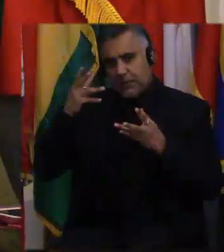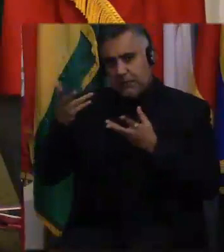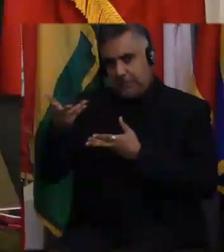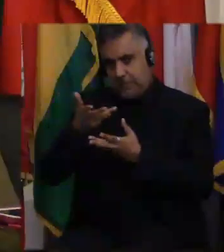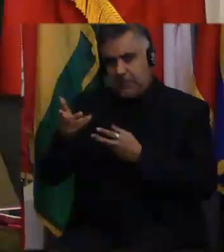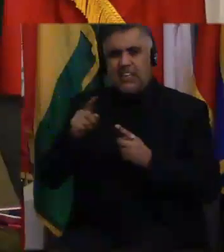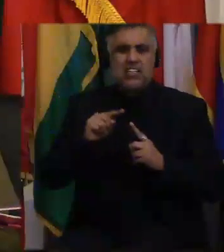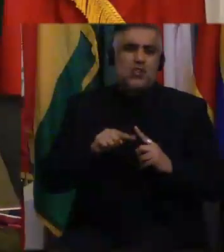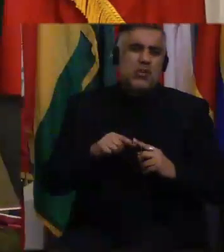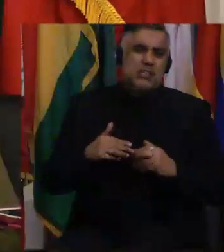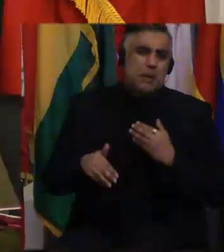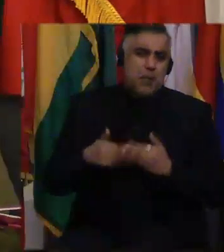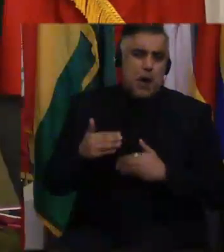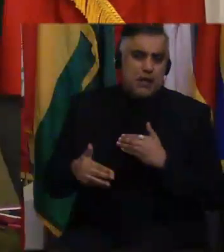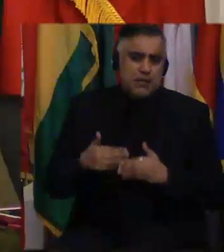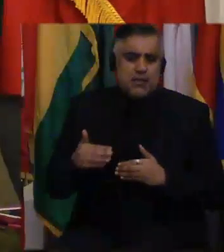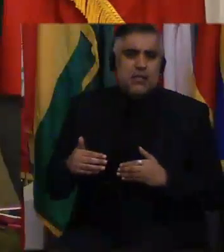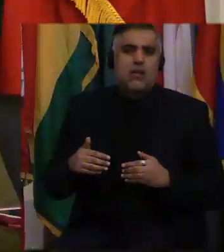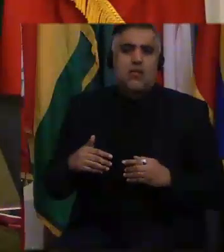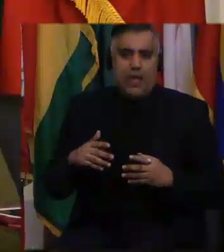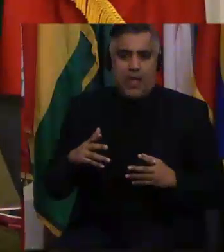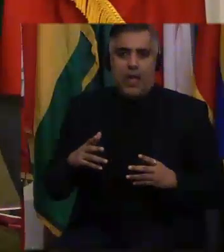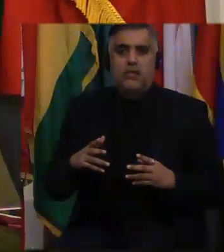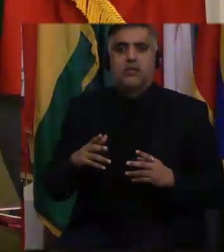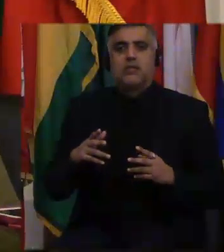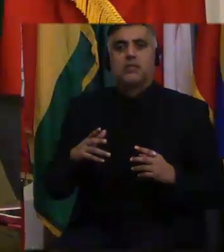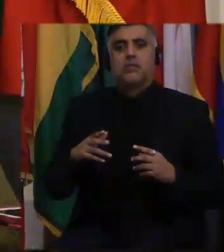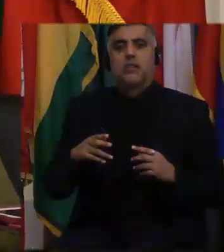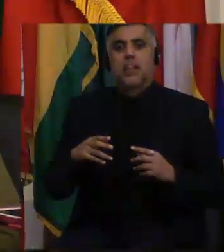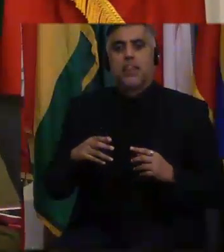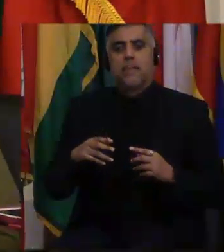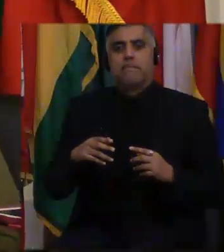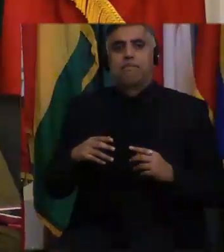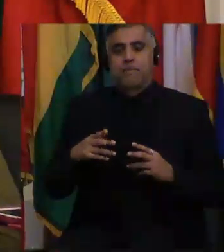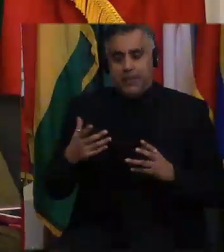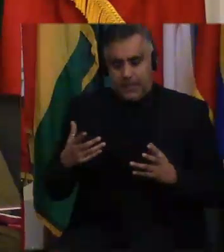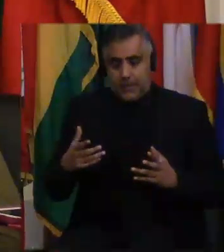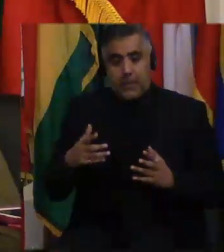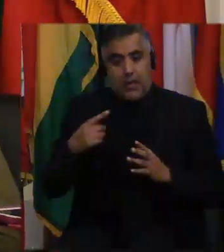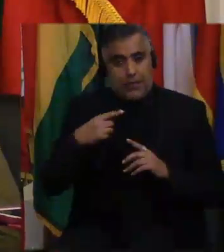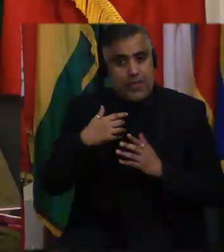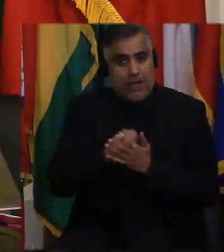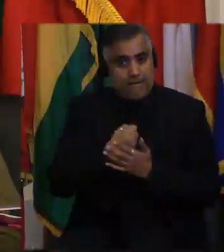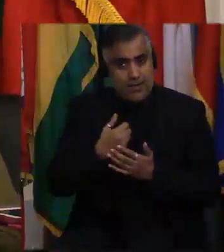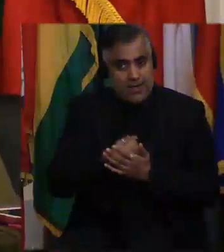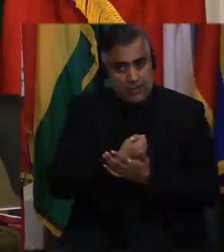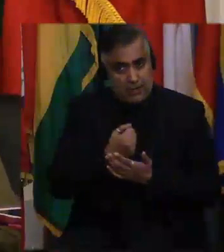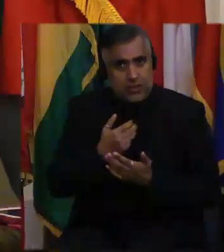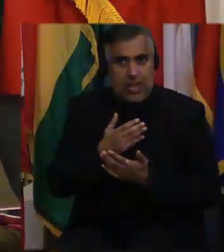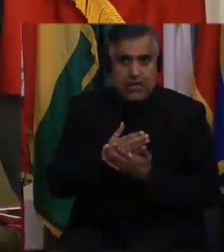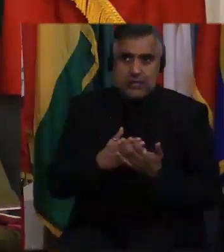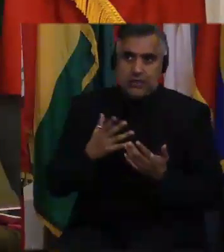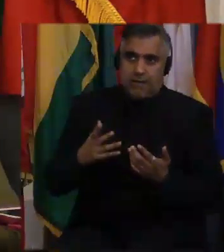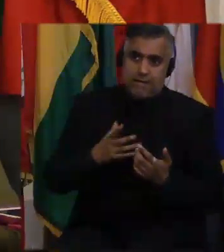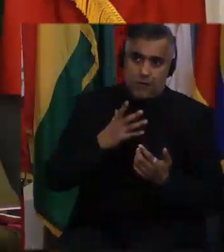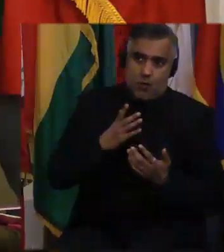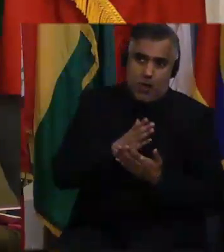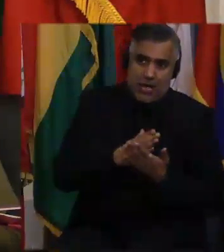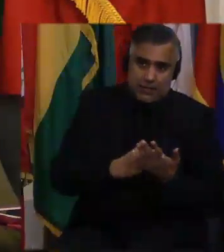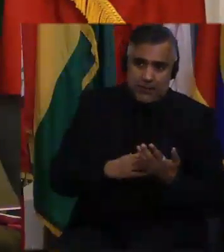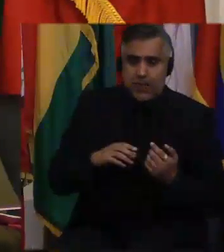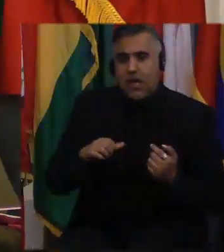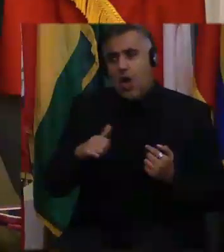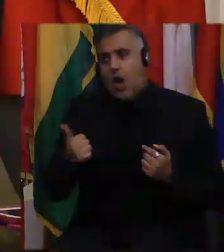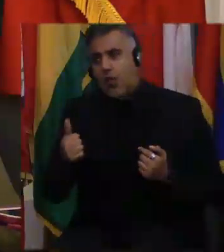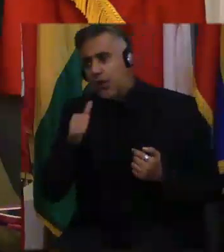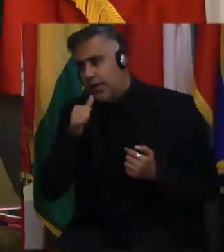que tiene la virtud de tener algunos aspectos formales pero otros muy informales, que nos permiten que esa